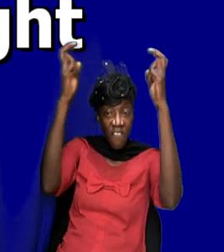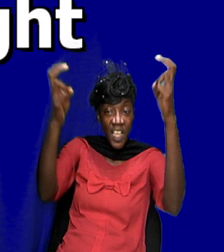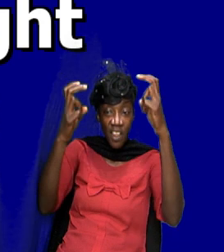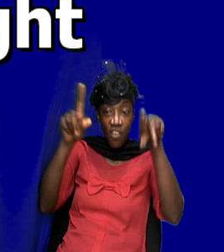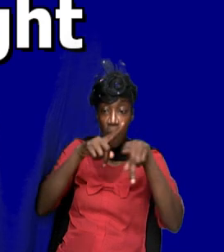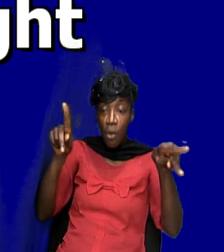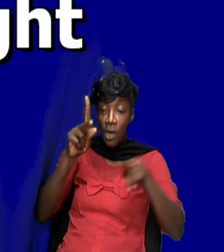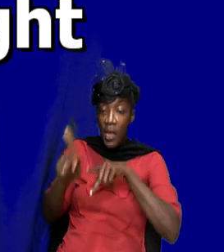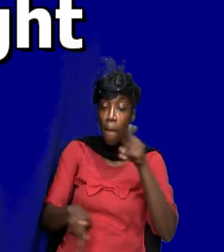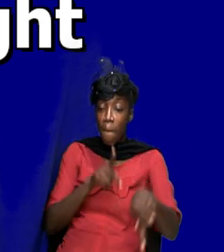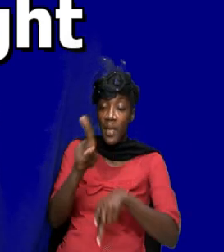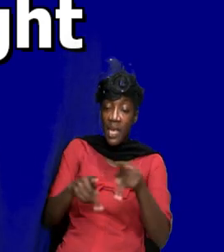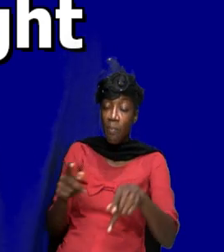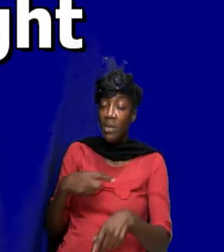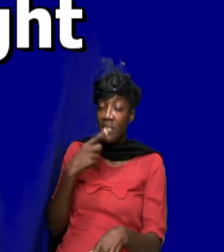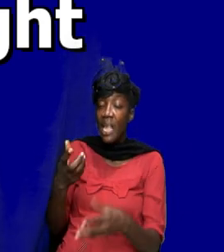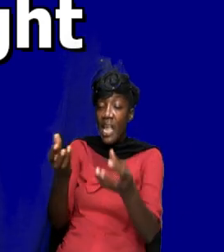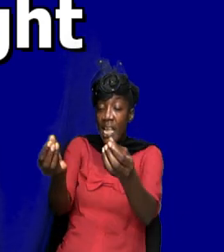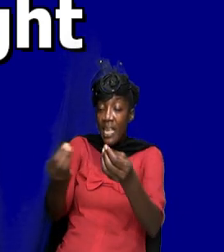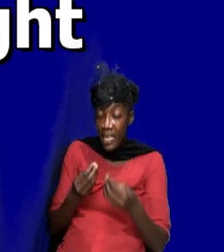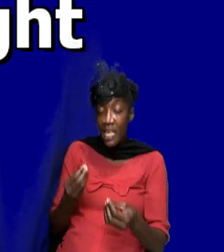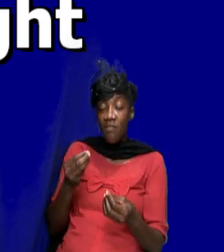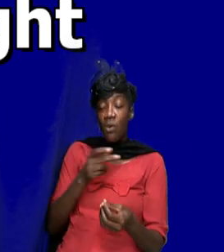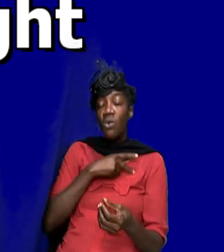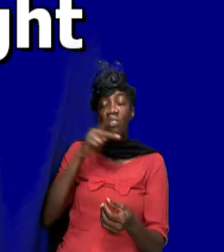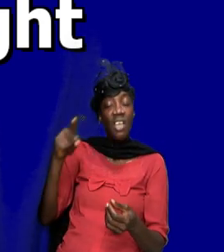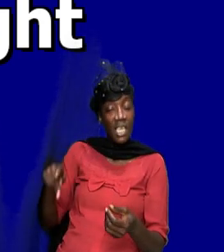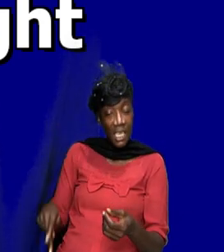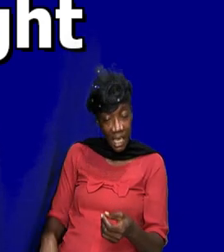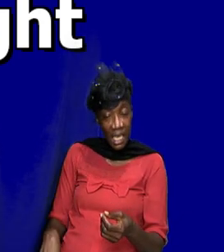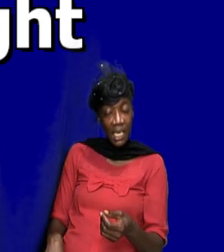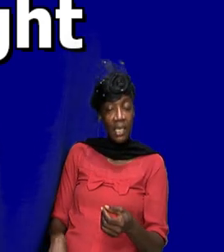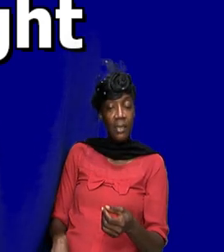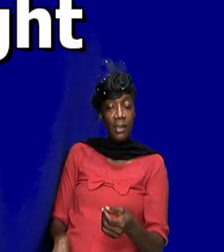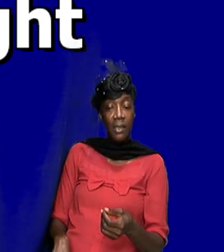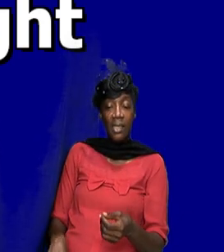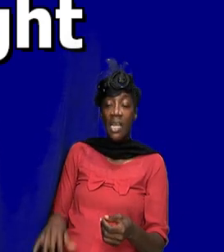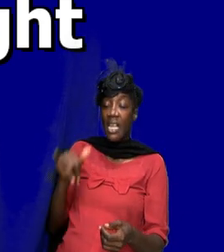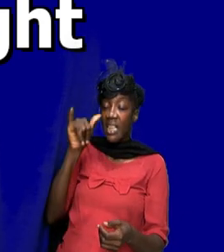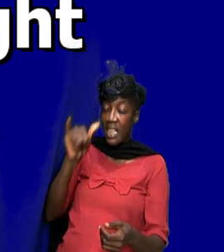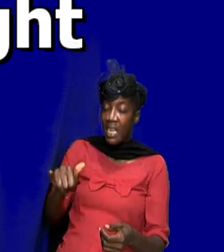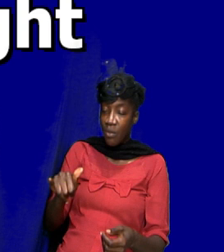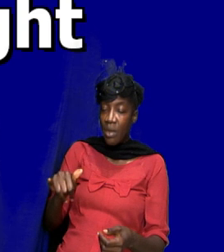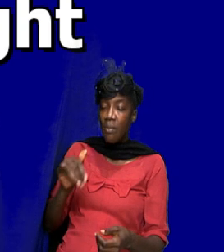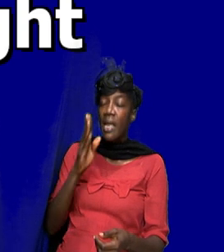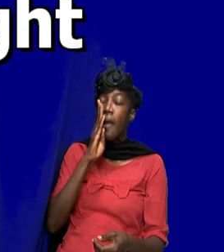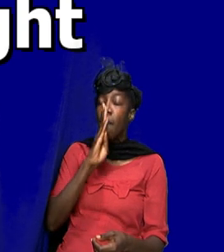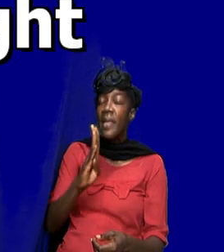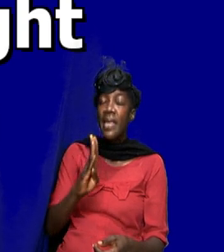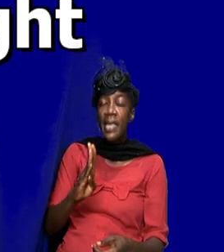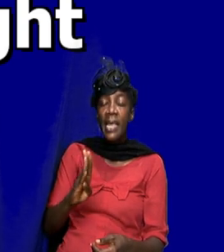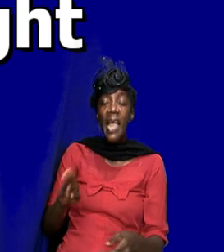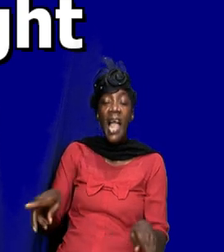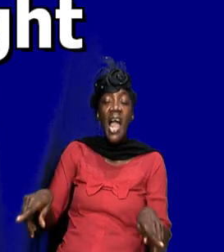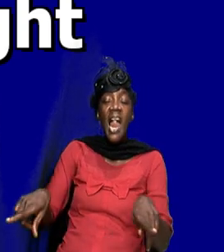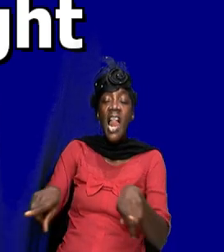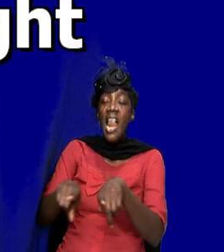But the people say, give us a king that we may be like